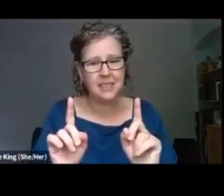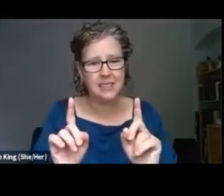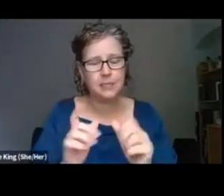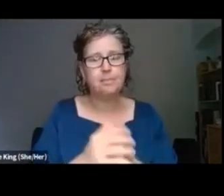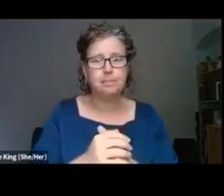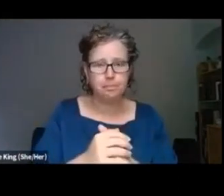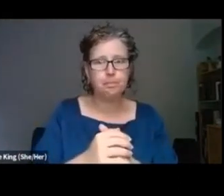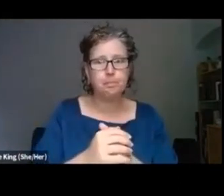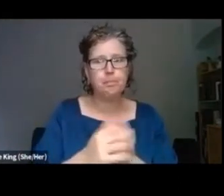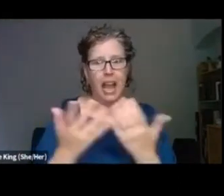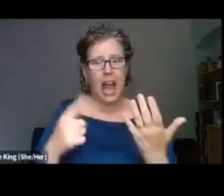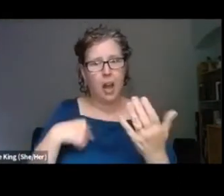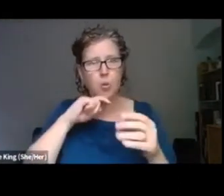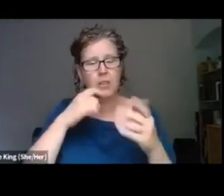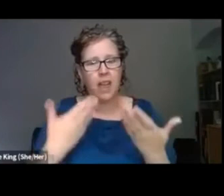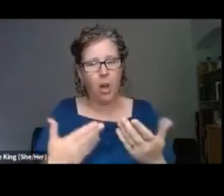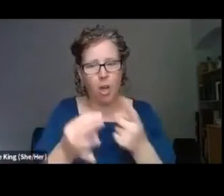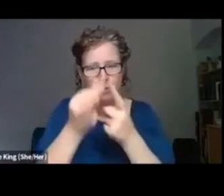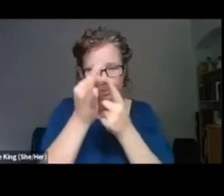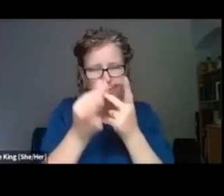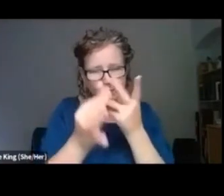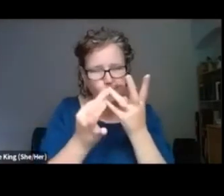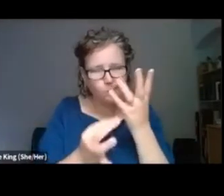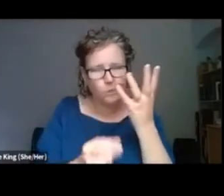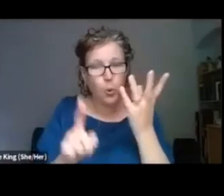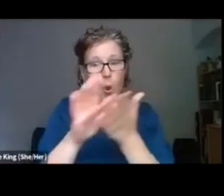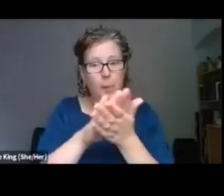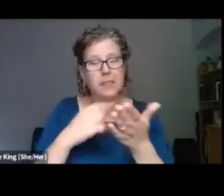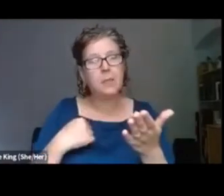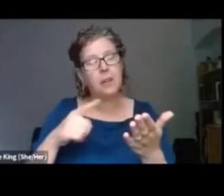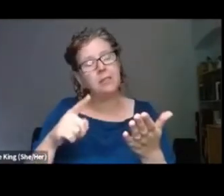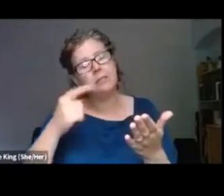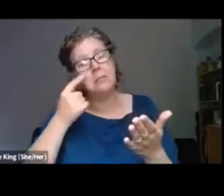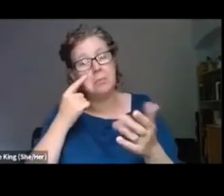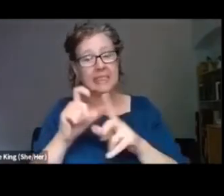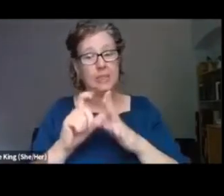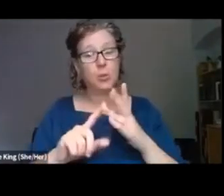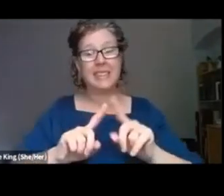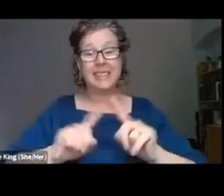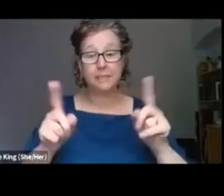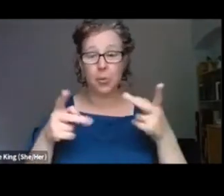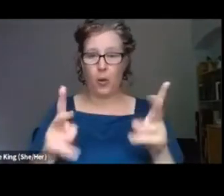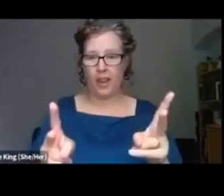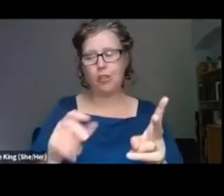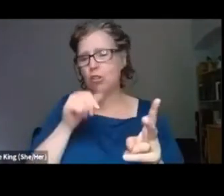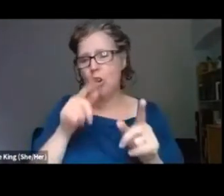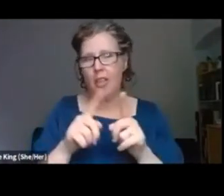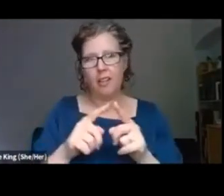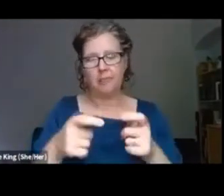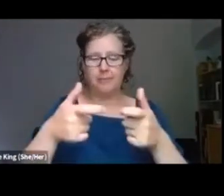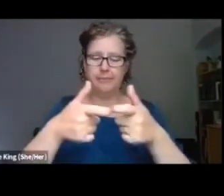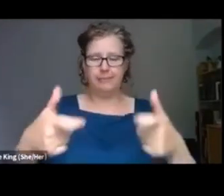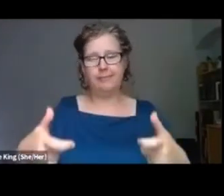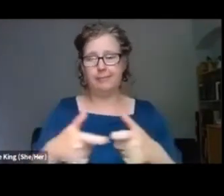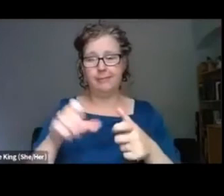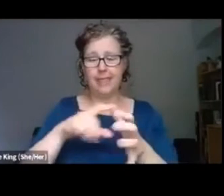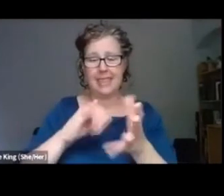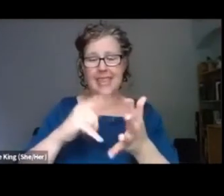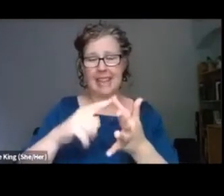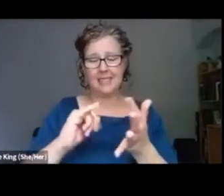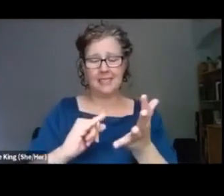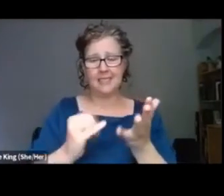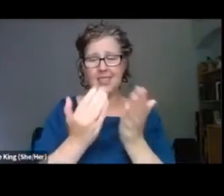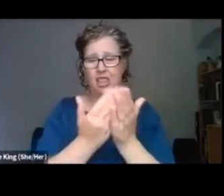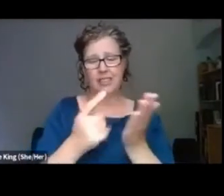I'm going to break this down to do something slightly different than a case study. If a case study is a polished little nugget of look at